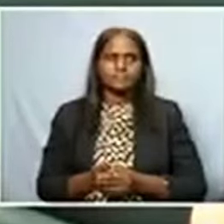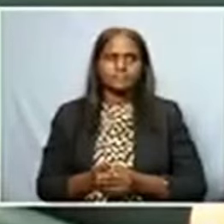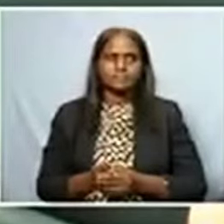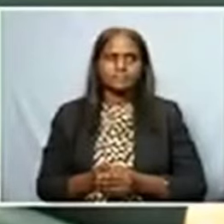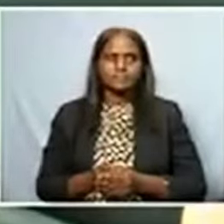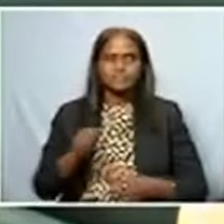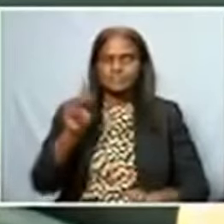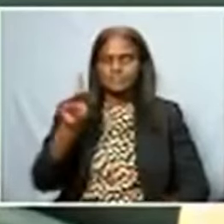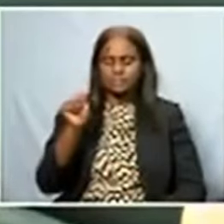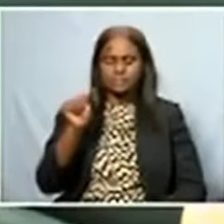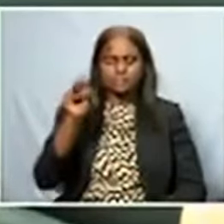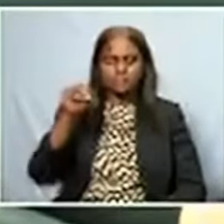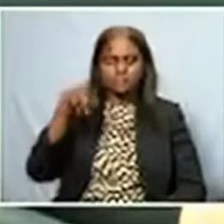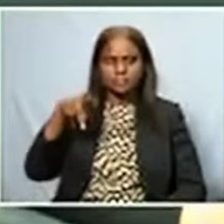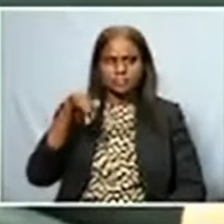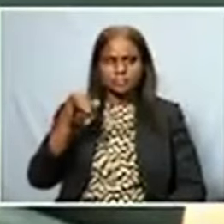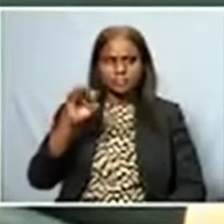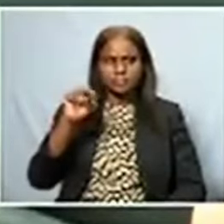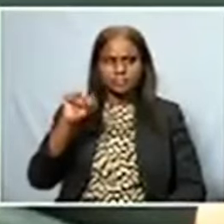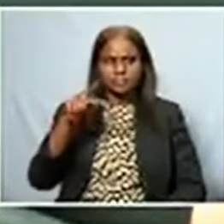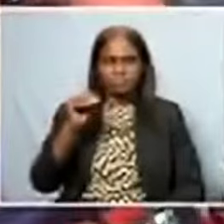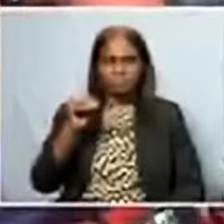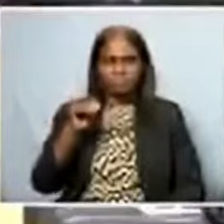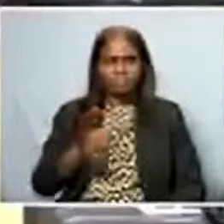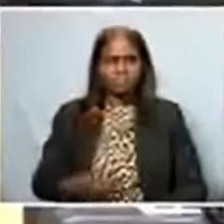Mr. Kampyongo.